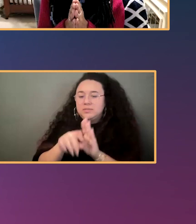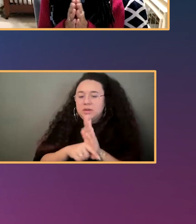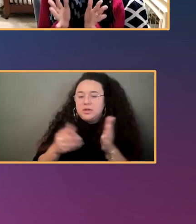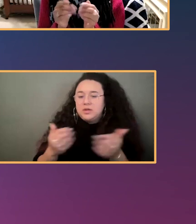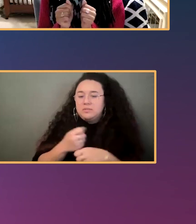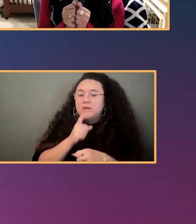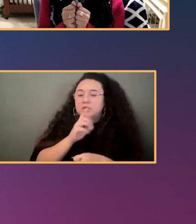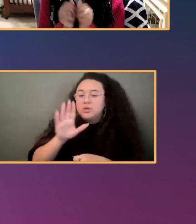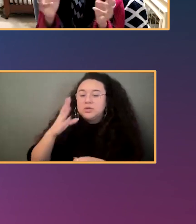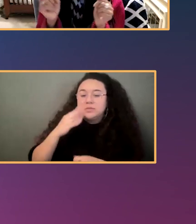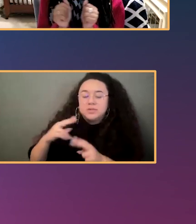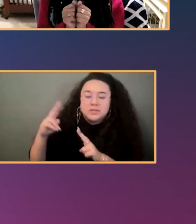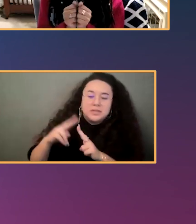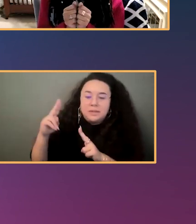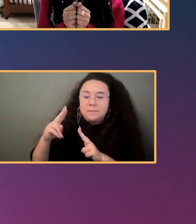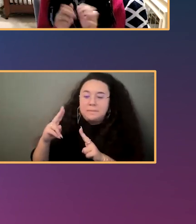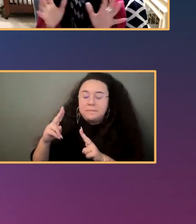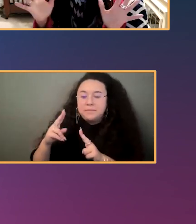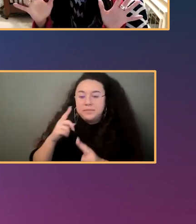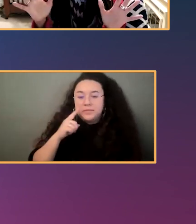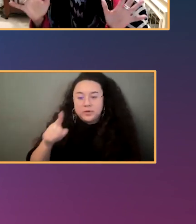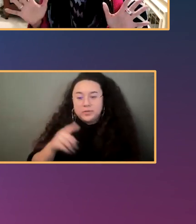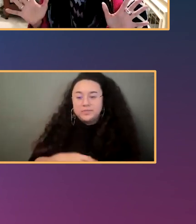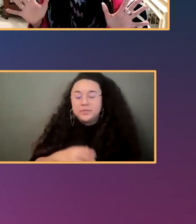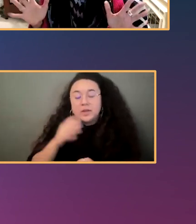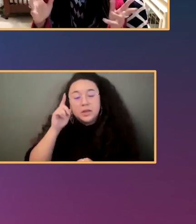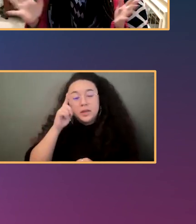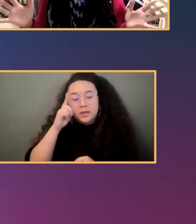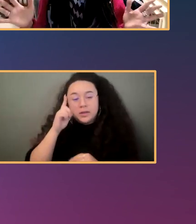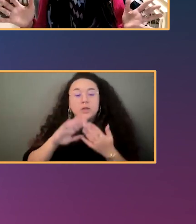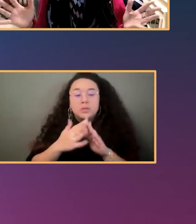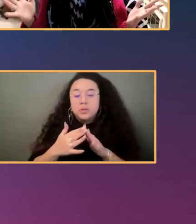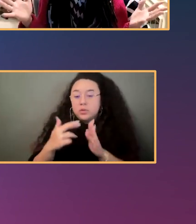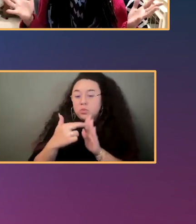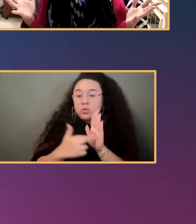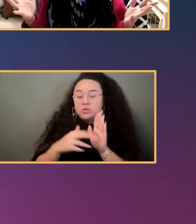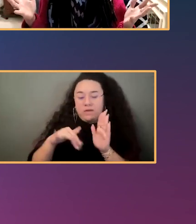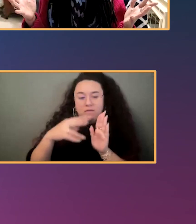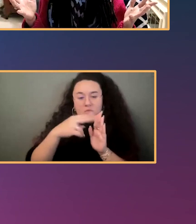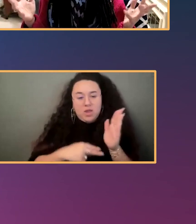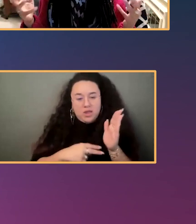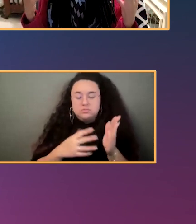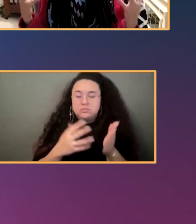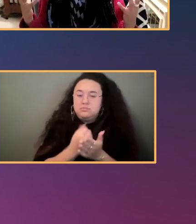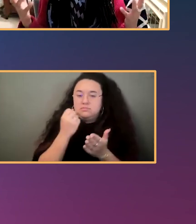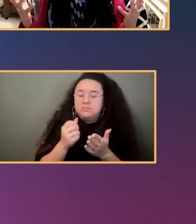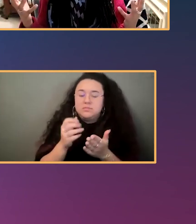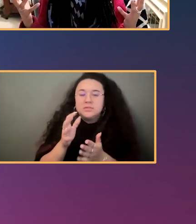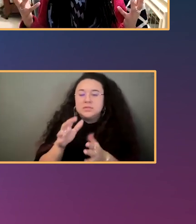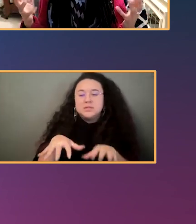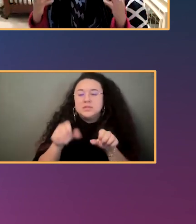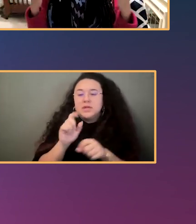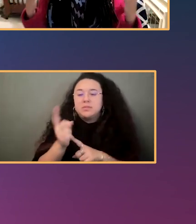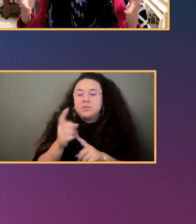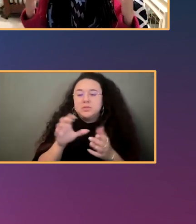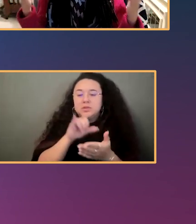your experience is top tier, top shelf for you, baby. Hey, community guidelines, if you haven't read them, please take a moment to do that. Our